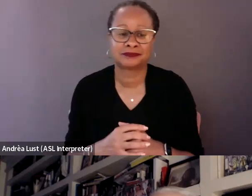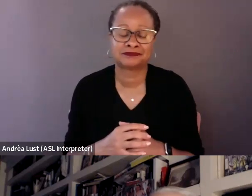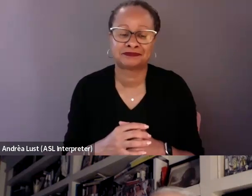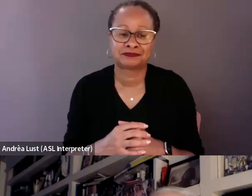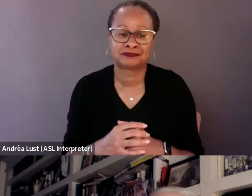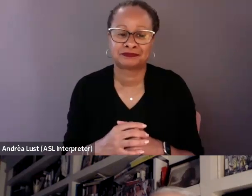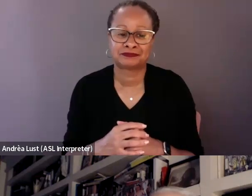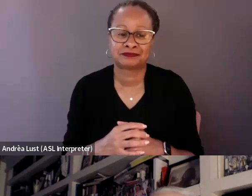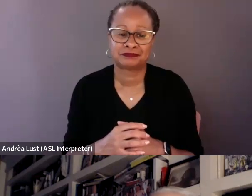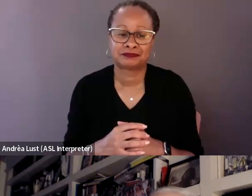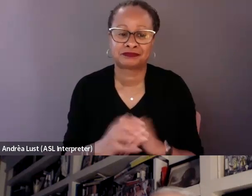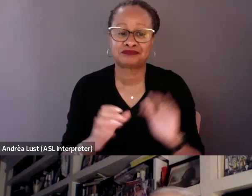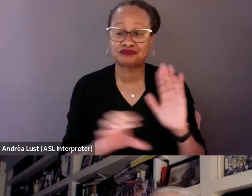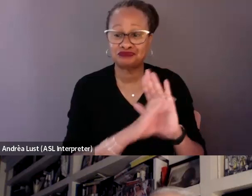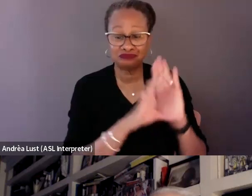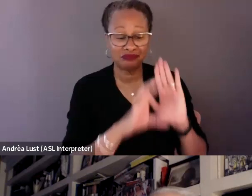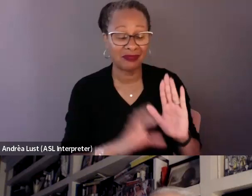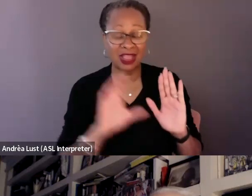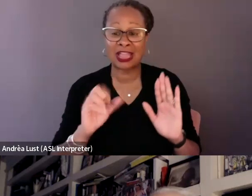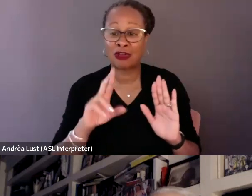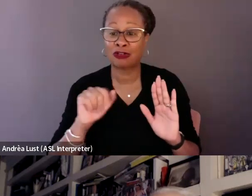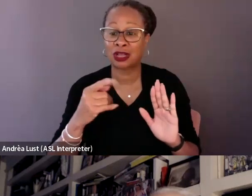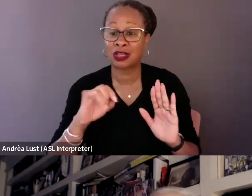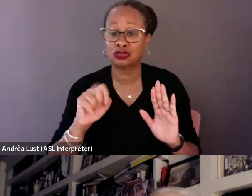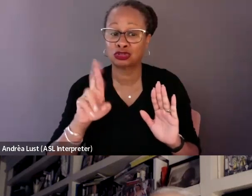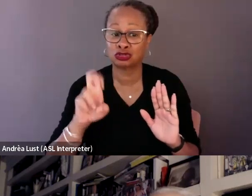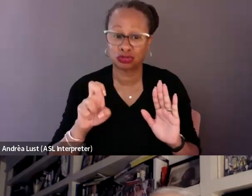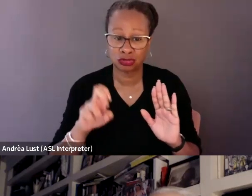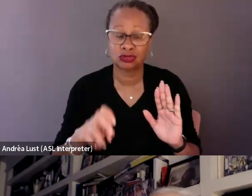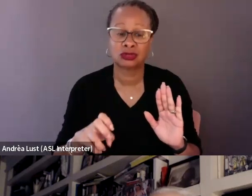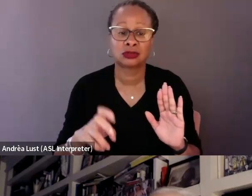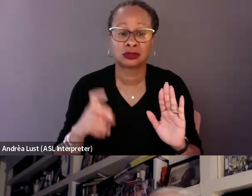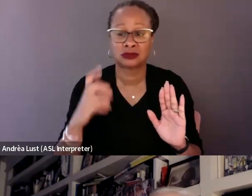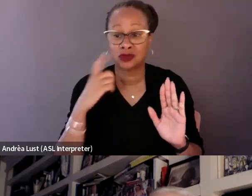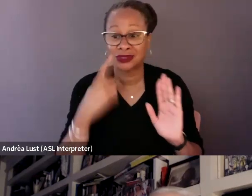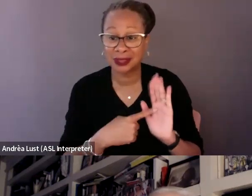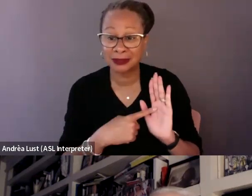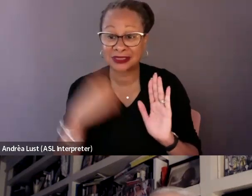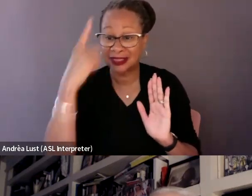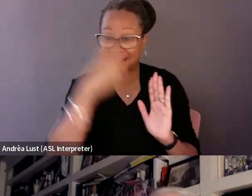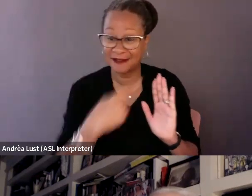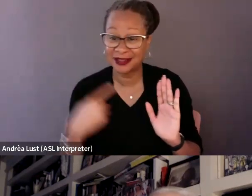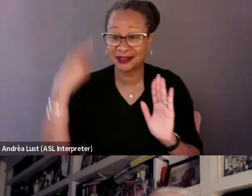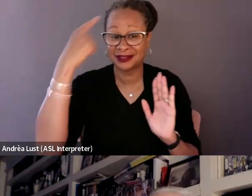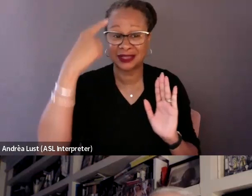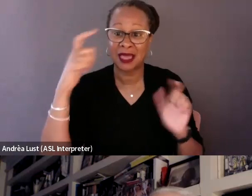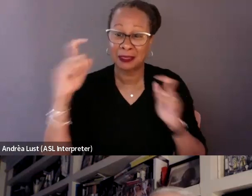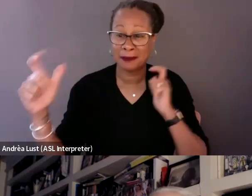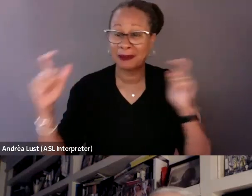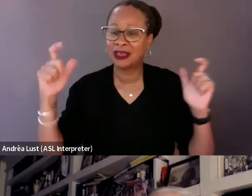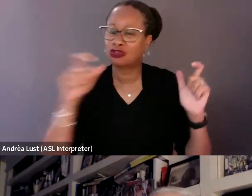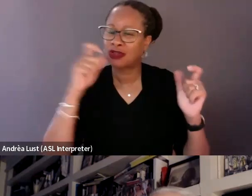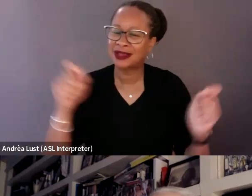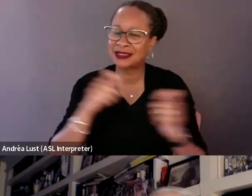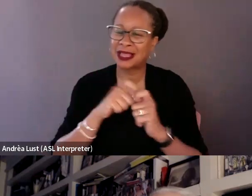caricature, because it's, for example, the the faces, they are bigger, and